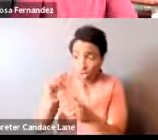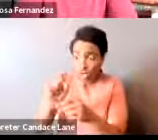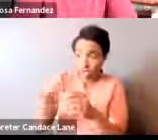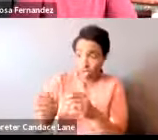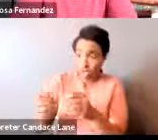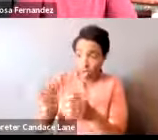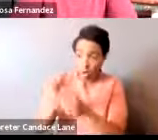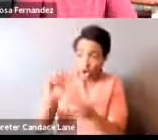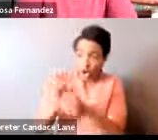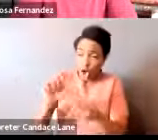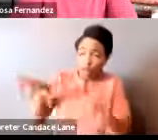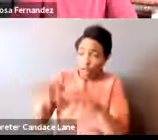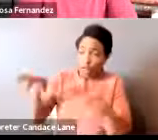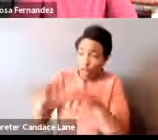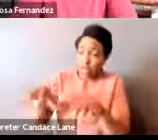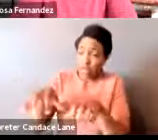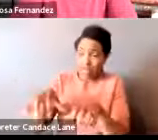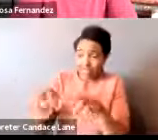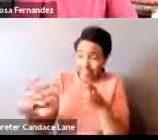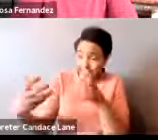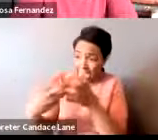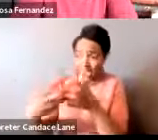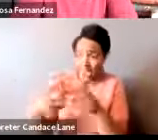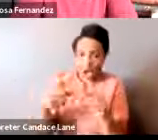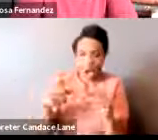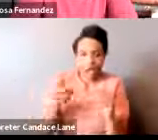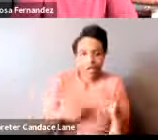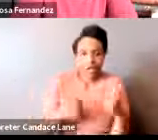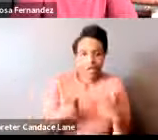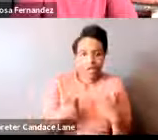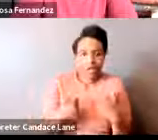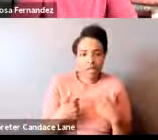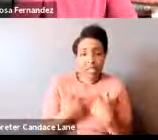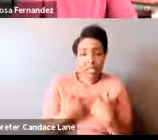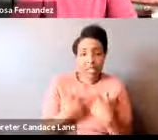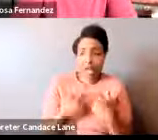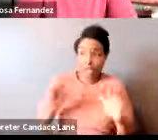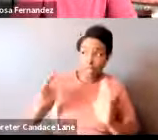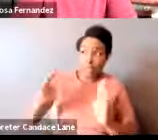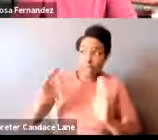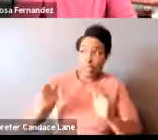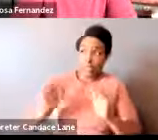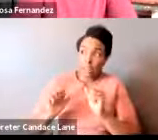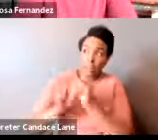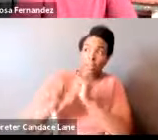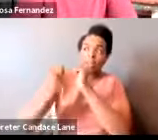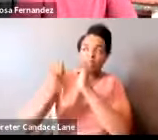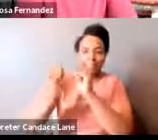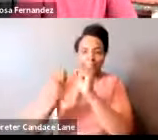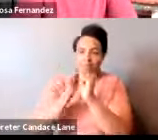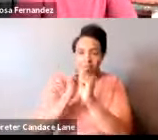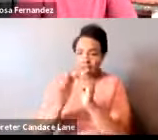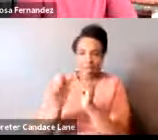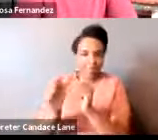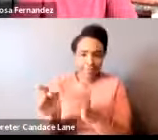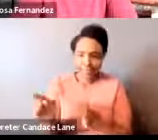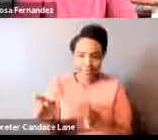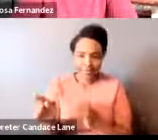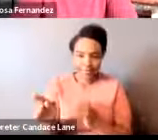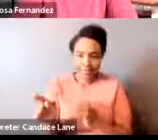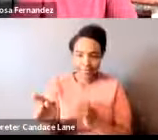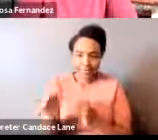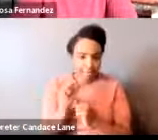And I had to say, I'm not in competition. No one is in competition, especially right now. Thank you. Thank you.